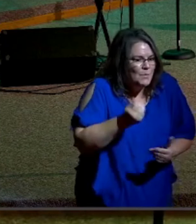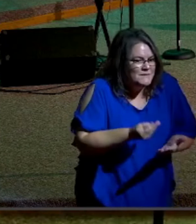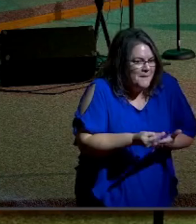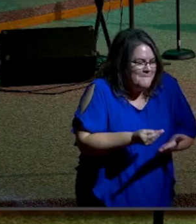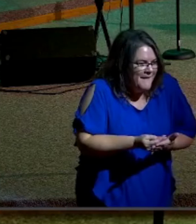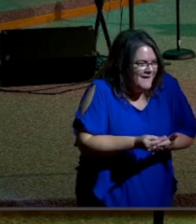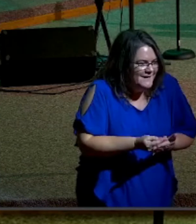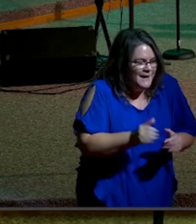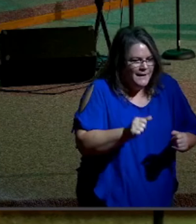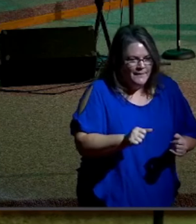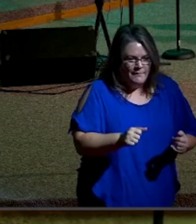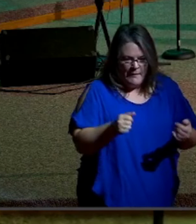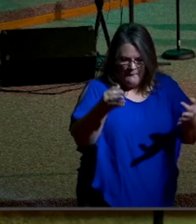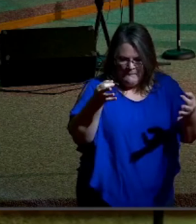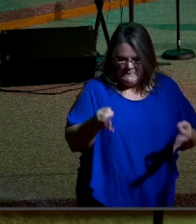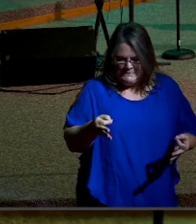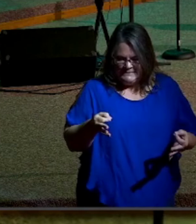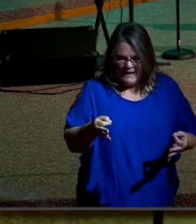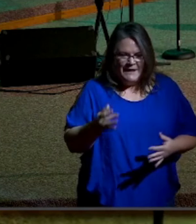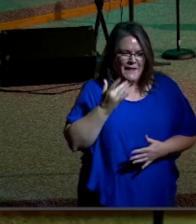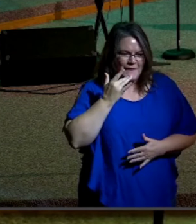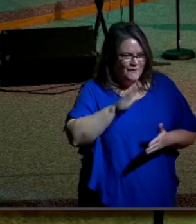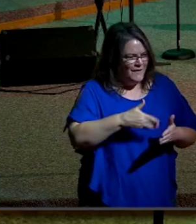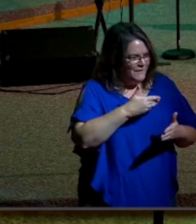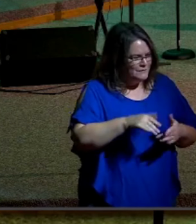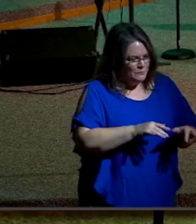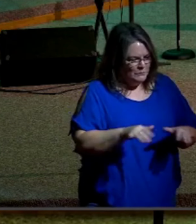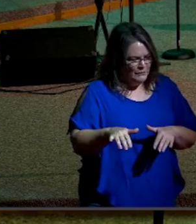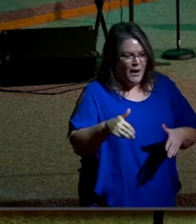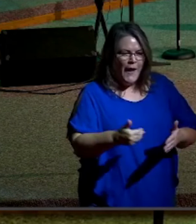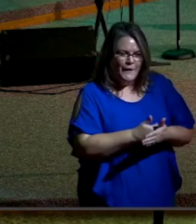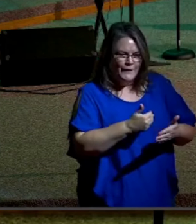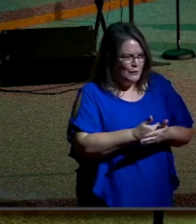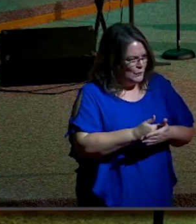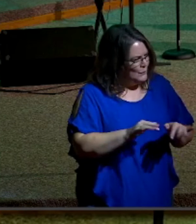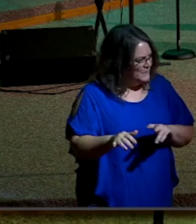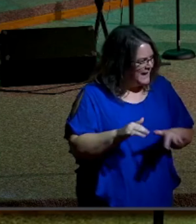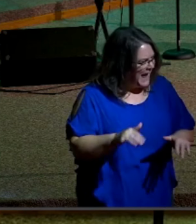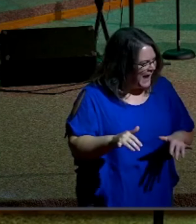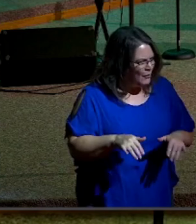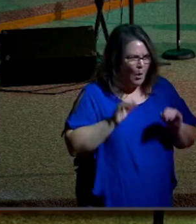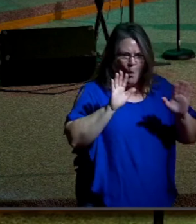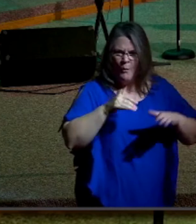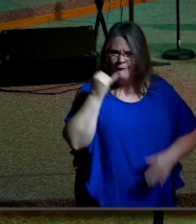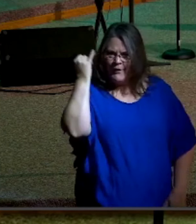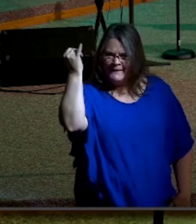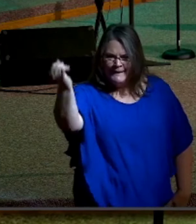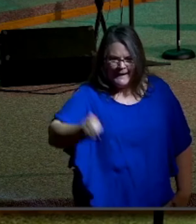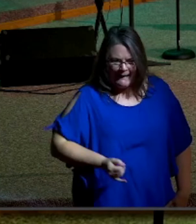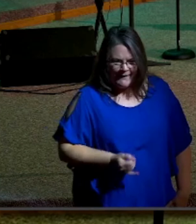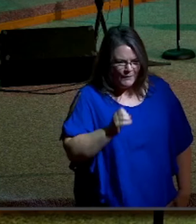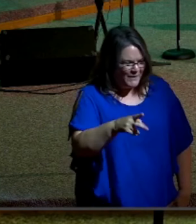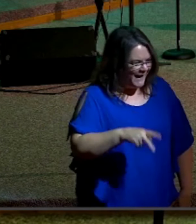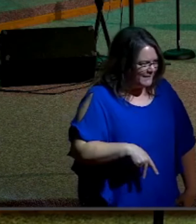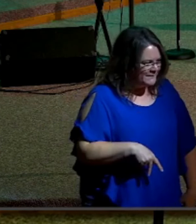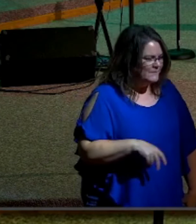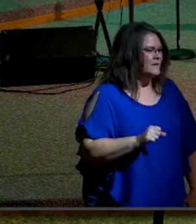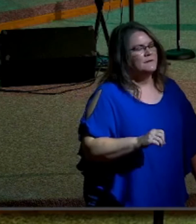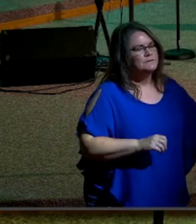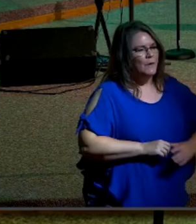pick their favorite hymn to be played on the new piano. He thought, this is a great idea, okay? And so